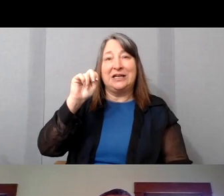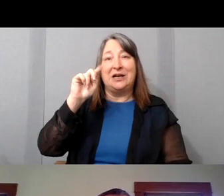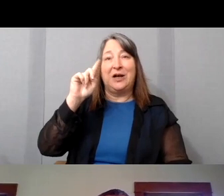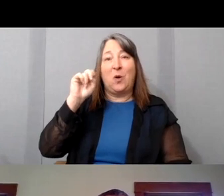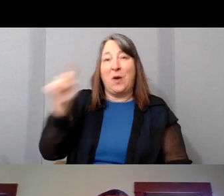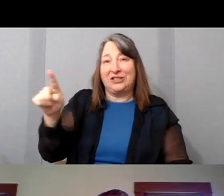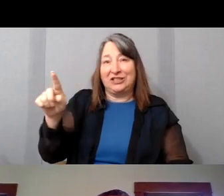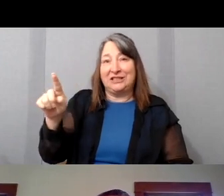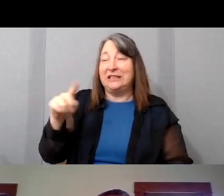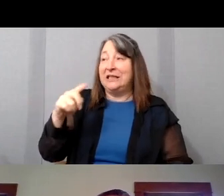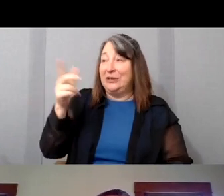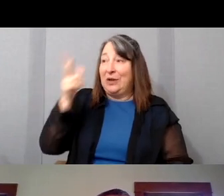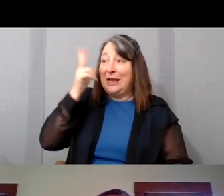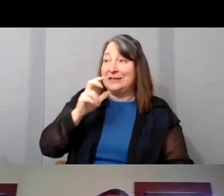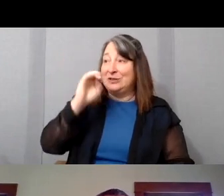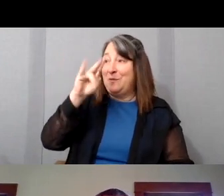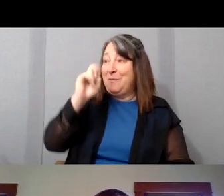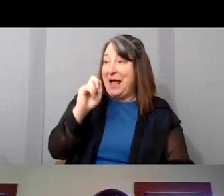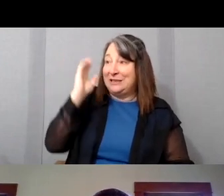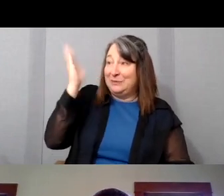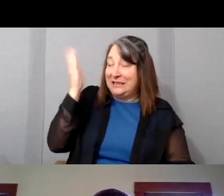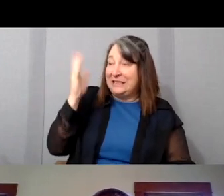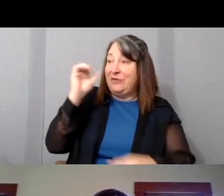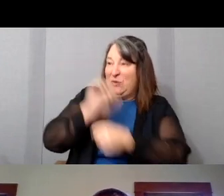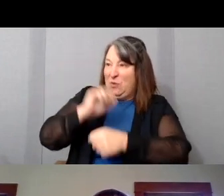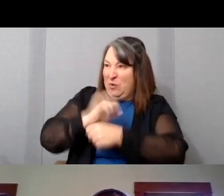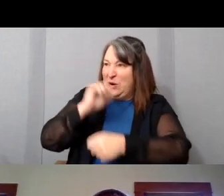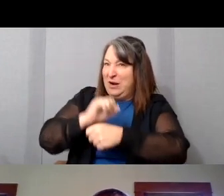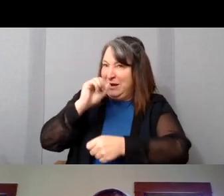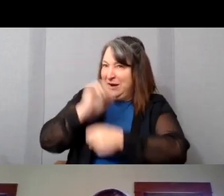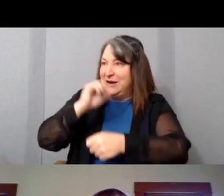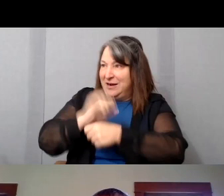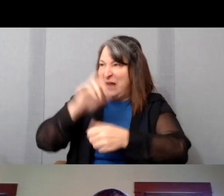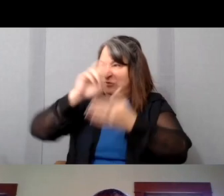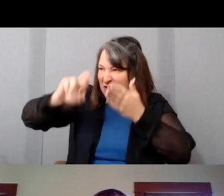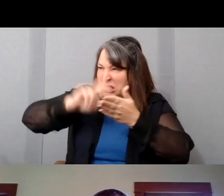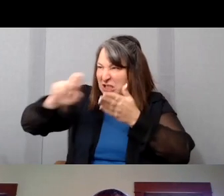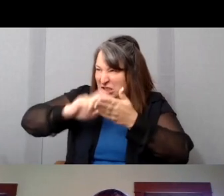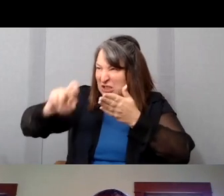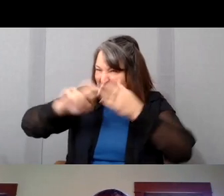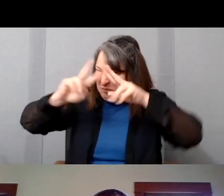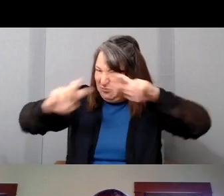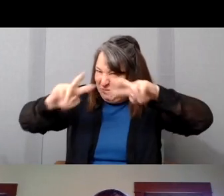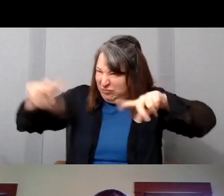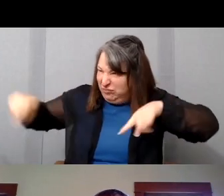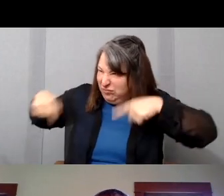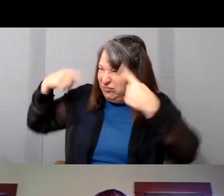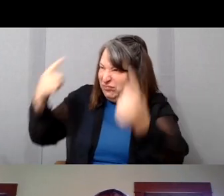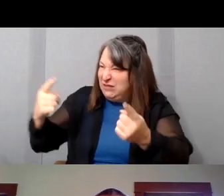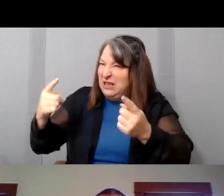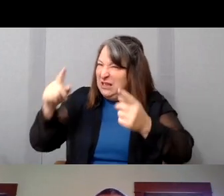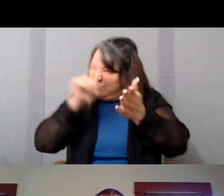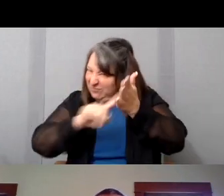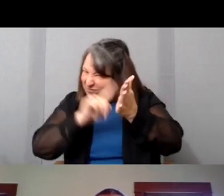Mike's presentation in the body of work that's really gone down in research, looking at the intersections of effective